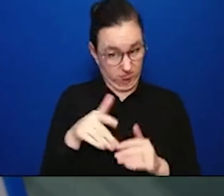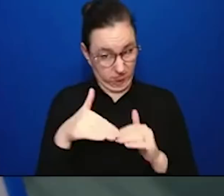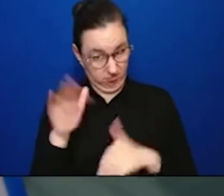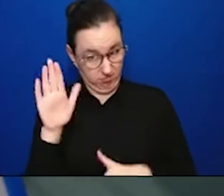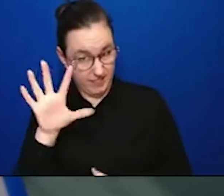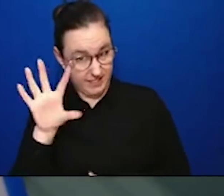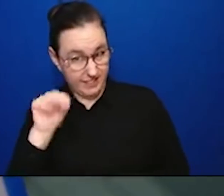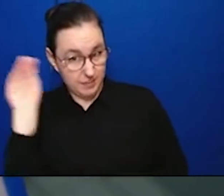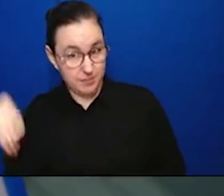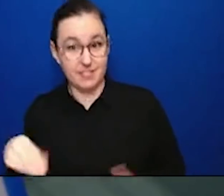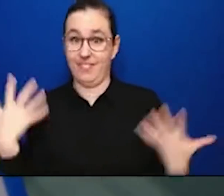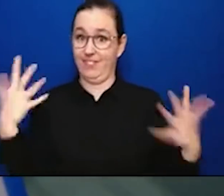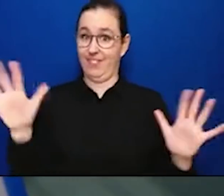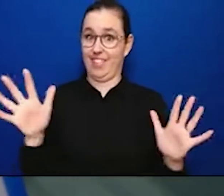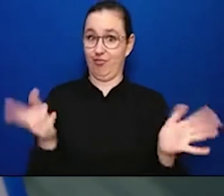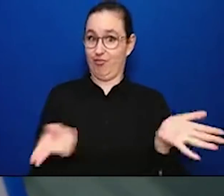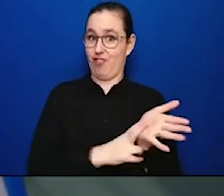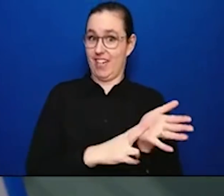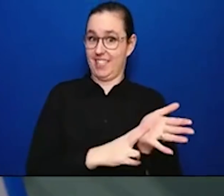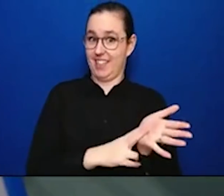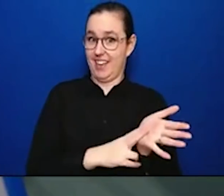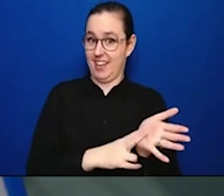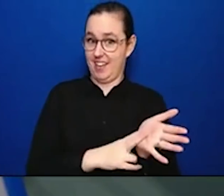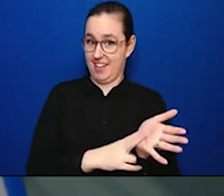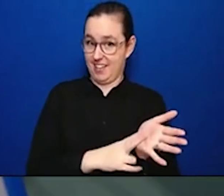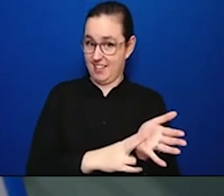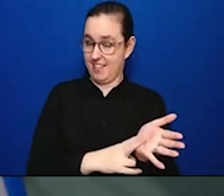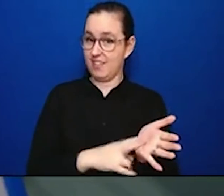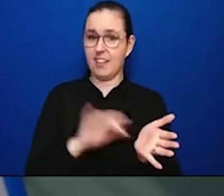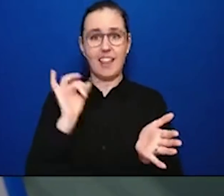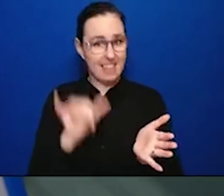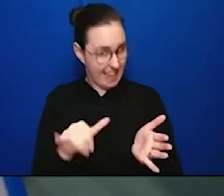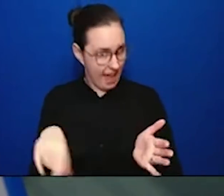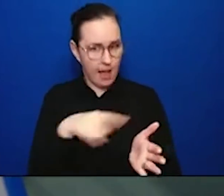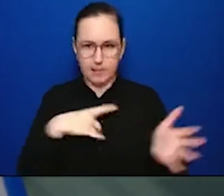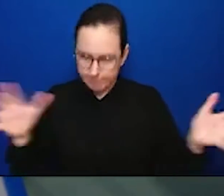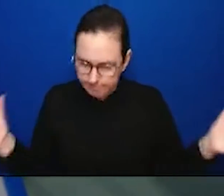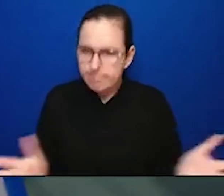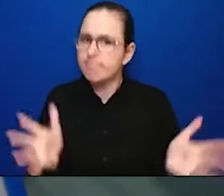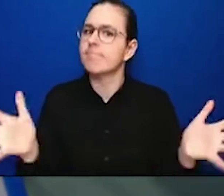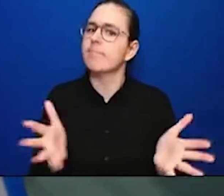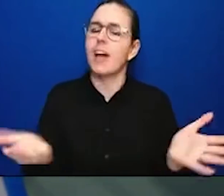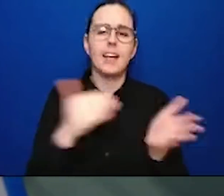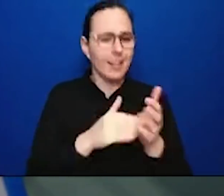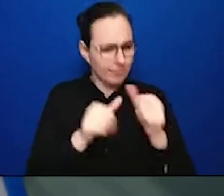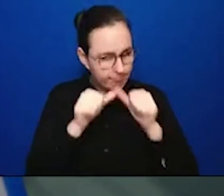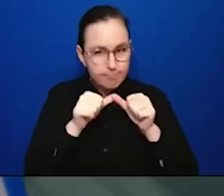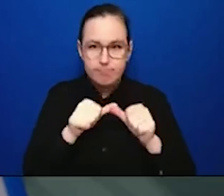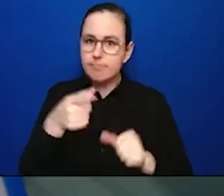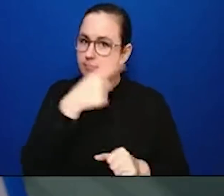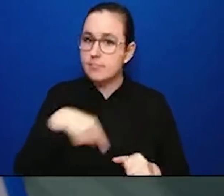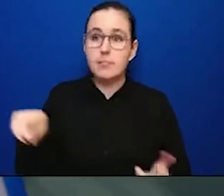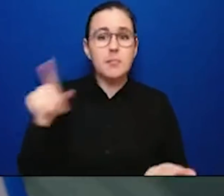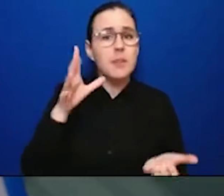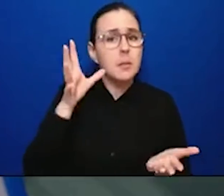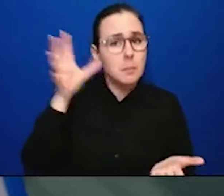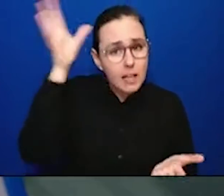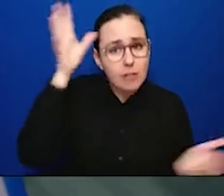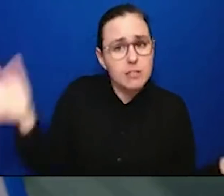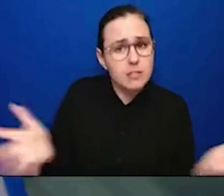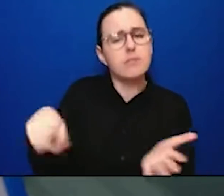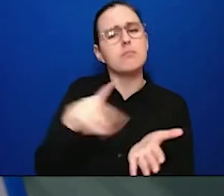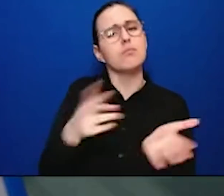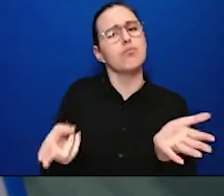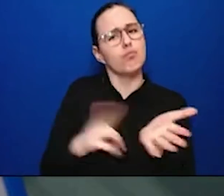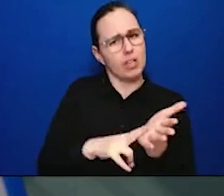177,831 have registered. We very much encourage everybody, all parents to register their